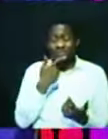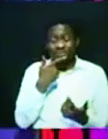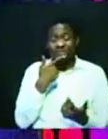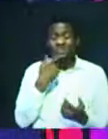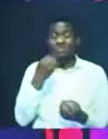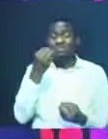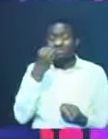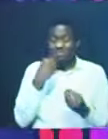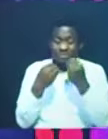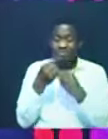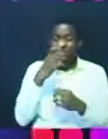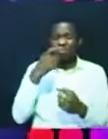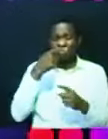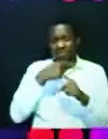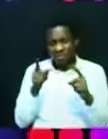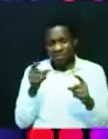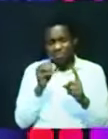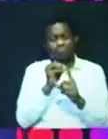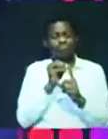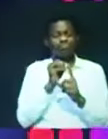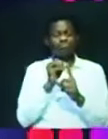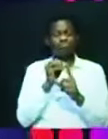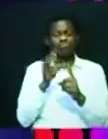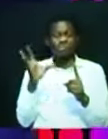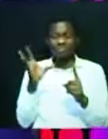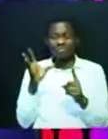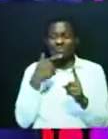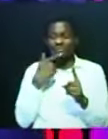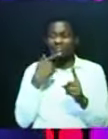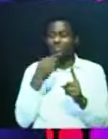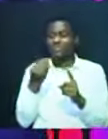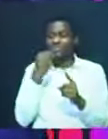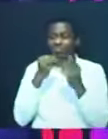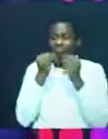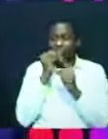fo nanso Nyansan nam nyumaso edibim.